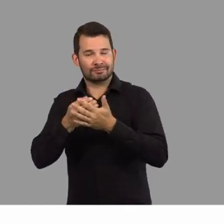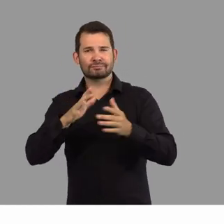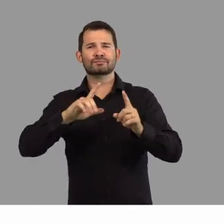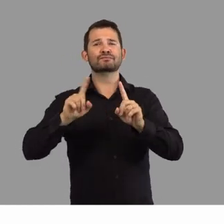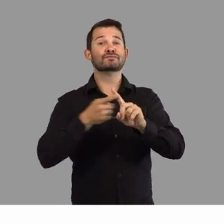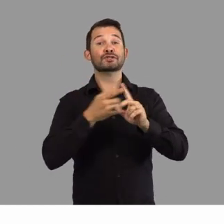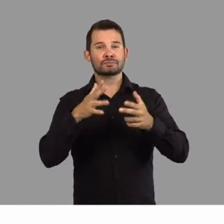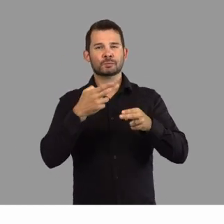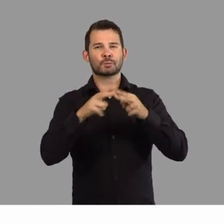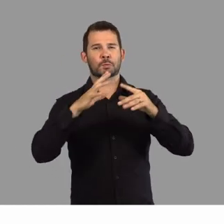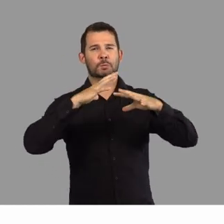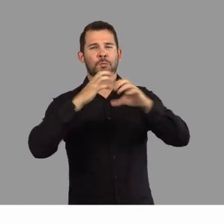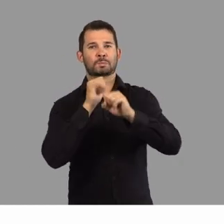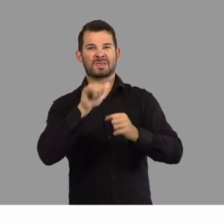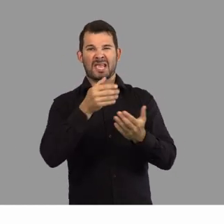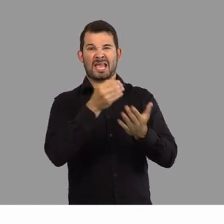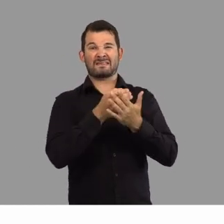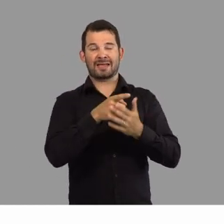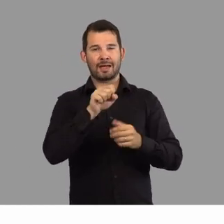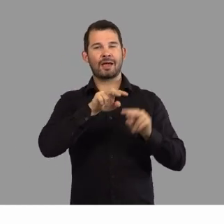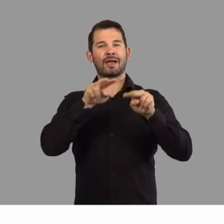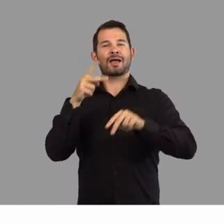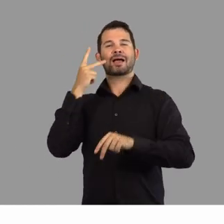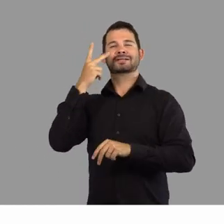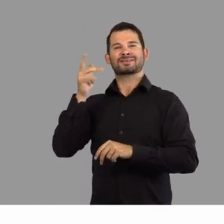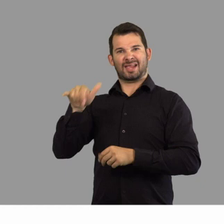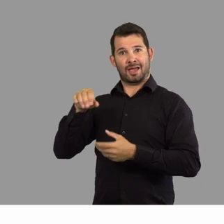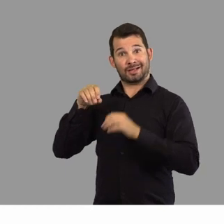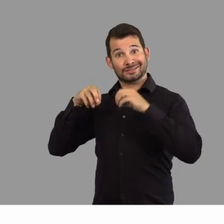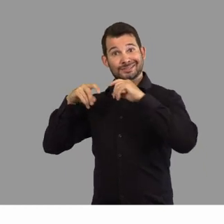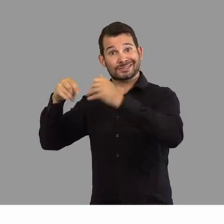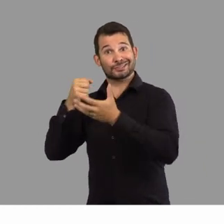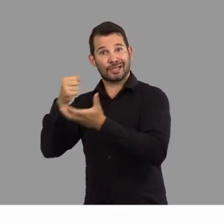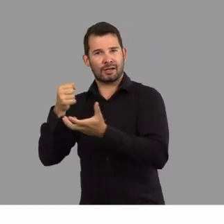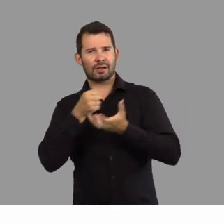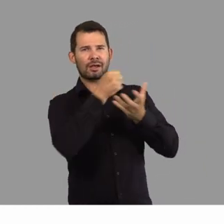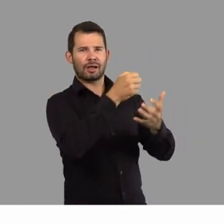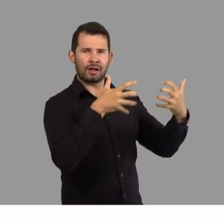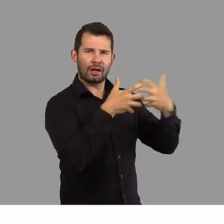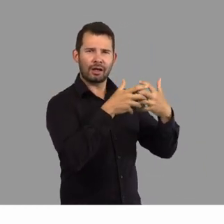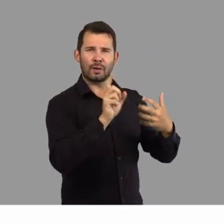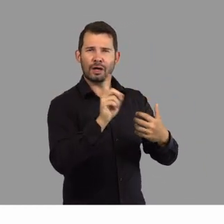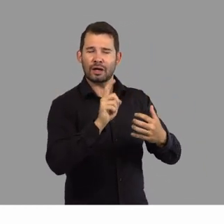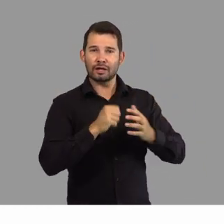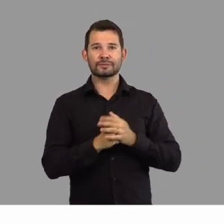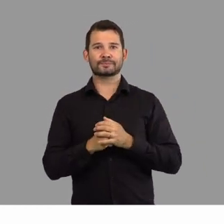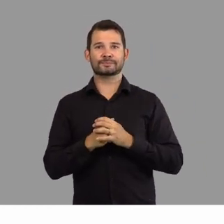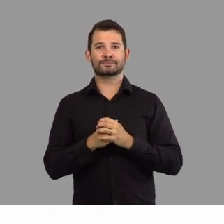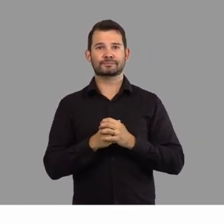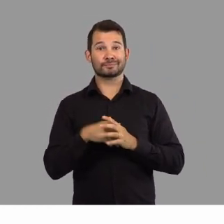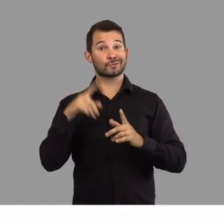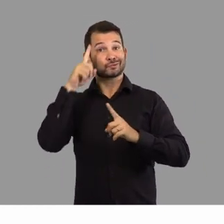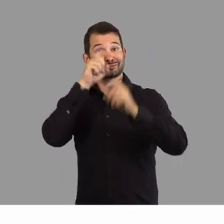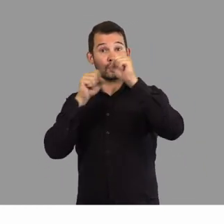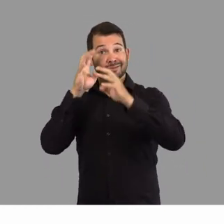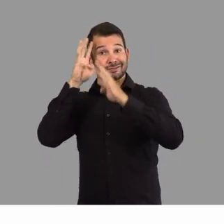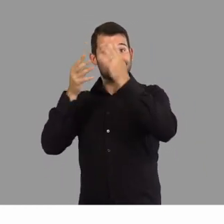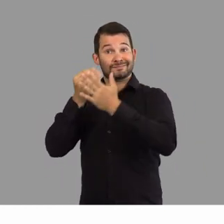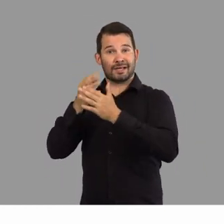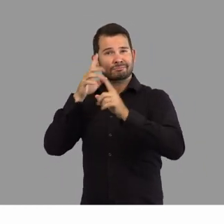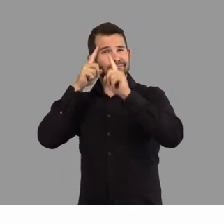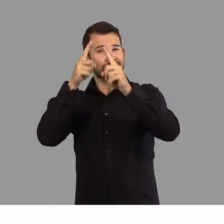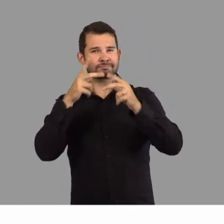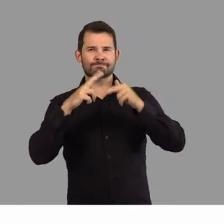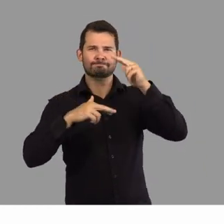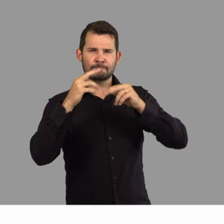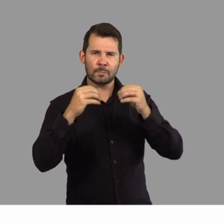But first, here's a quick overview of the fund so you can see where the Seed Grant fits in. The Strategic Innovation